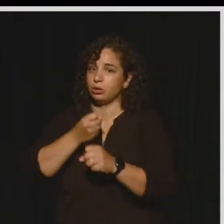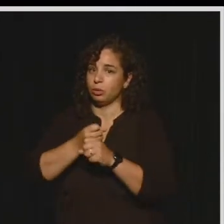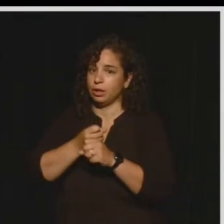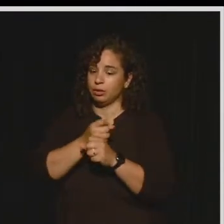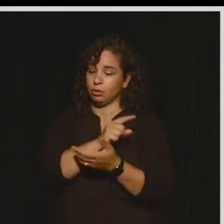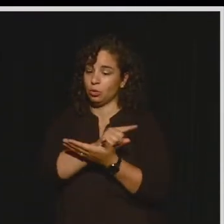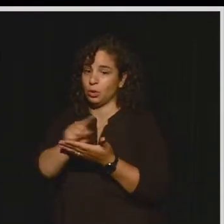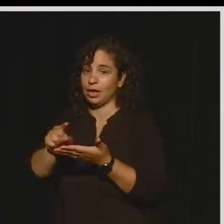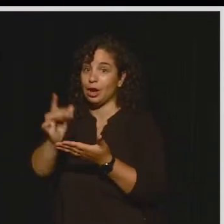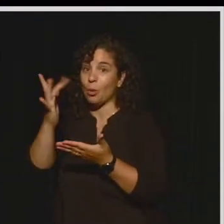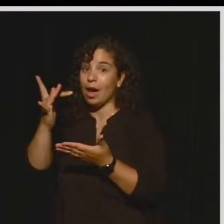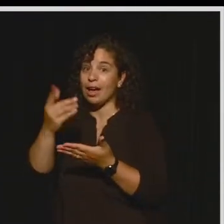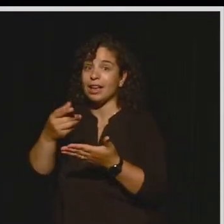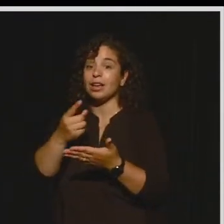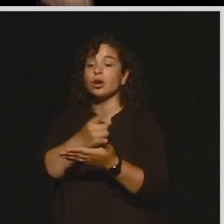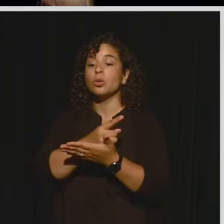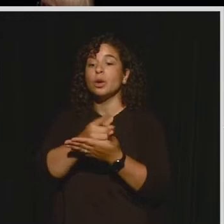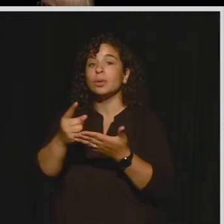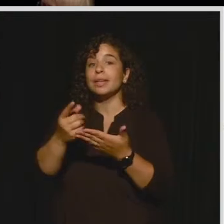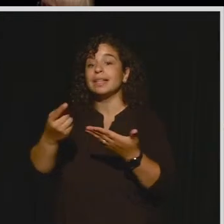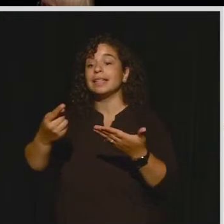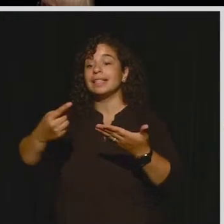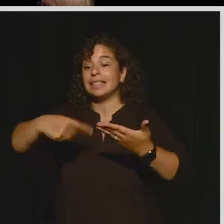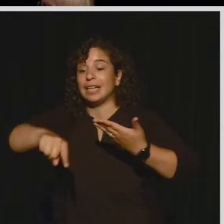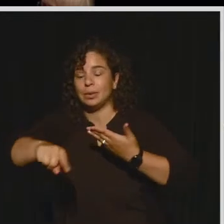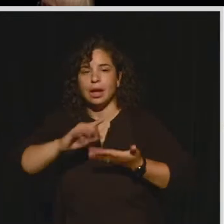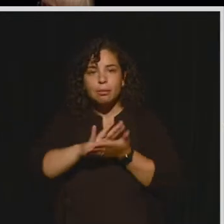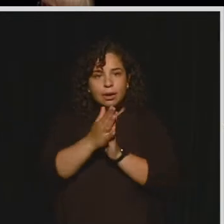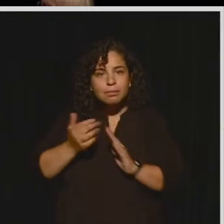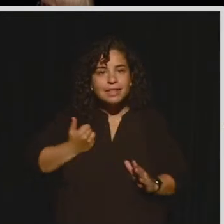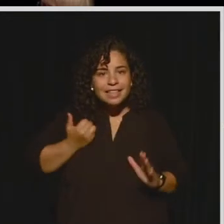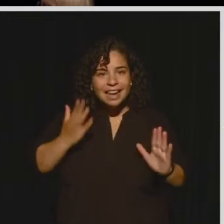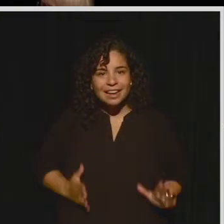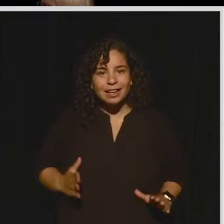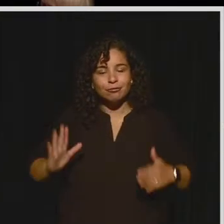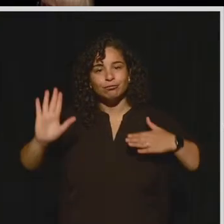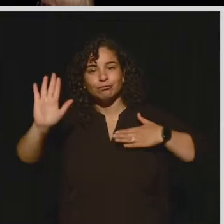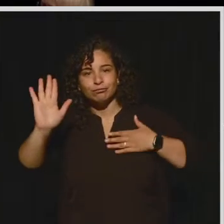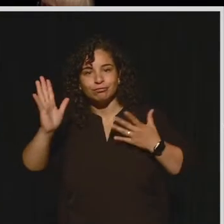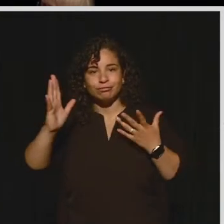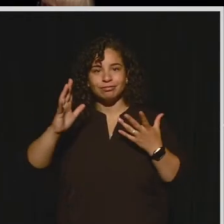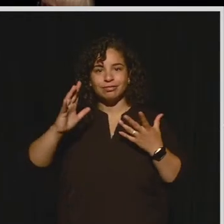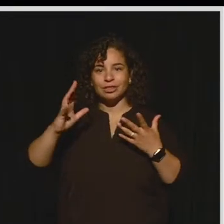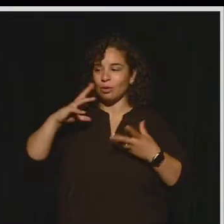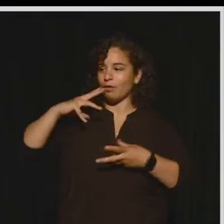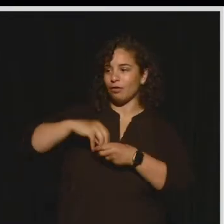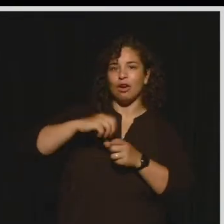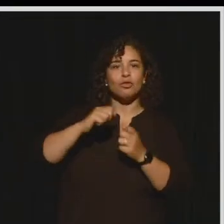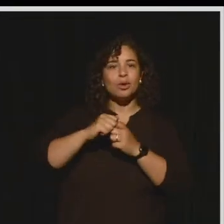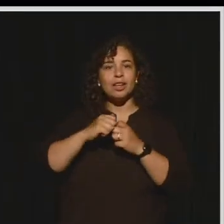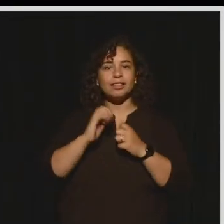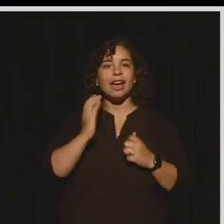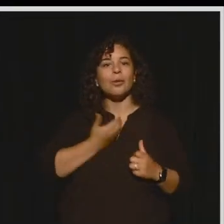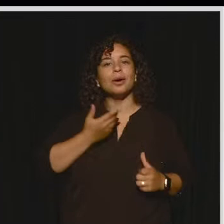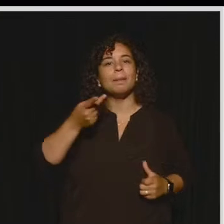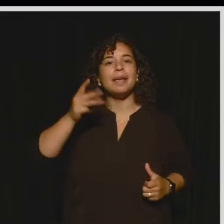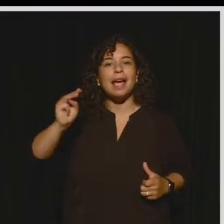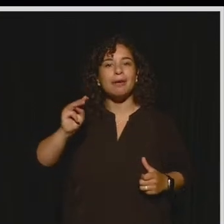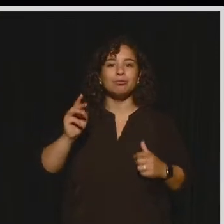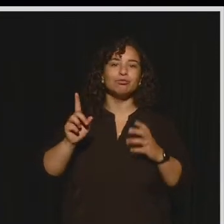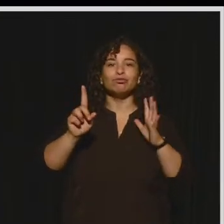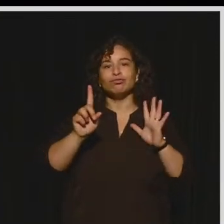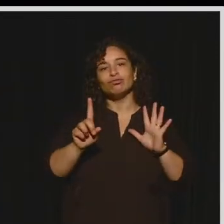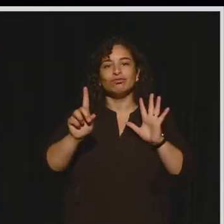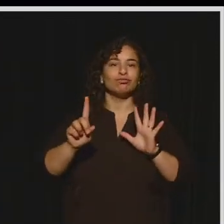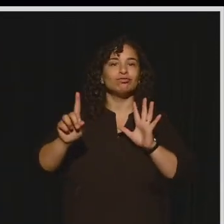I became a Canadian citizen, and I was marching with the Prime Minister. And I